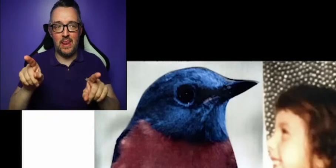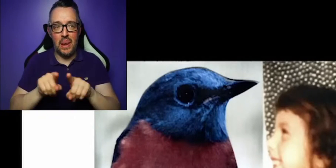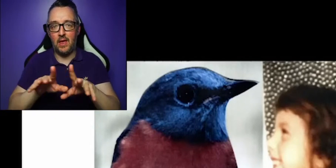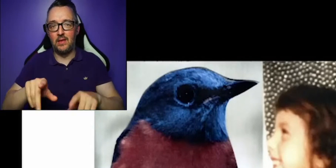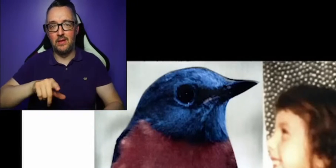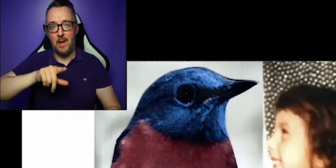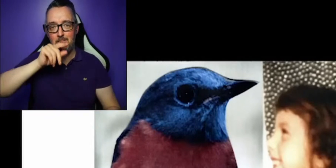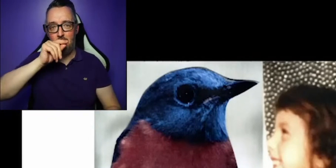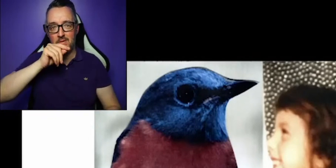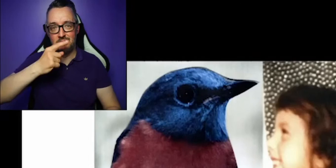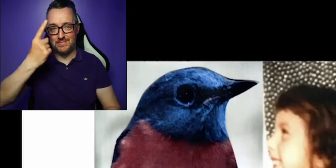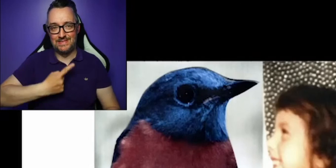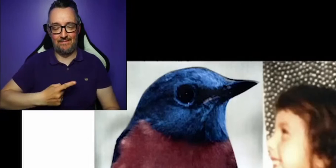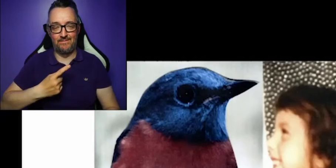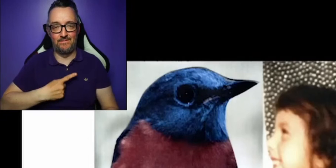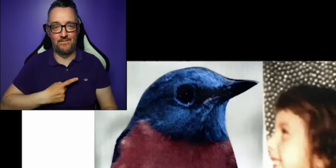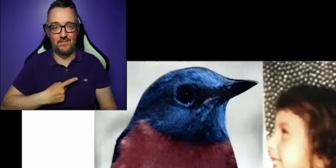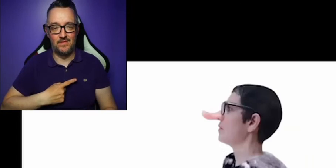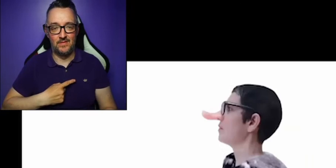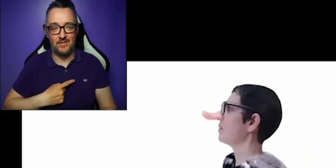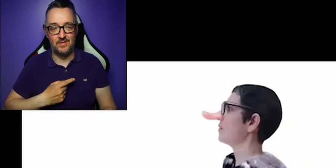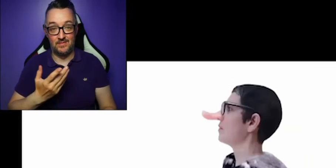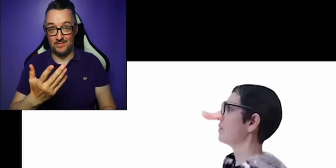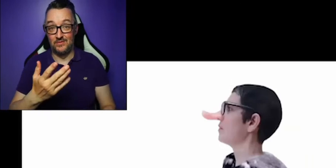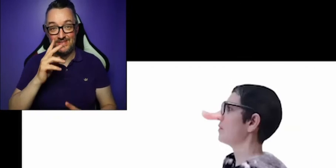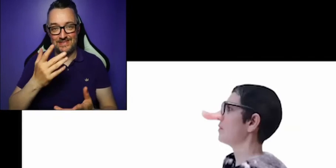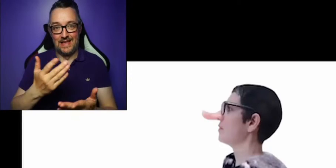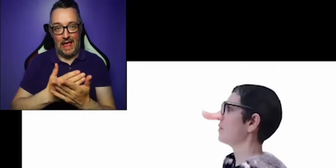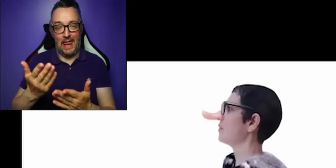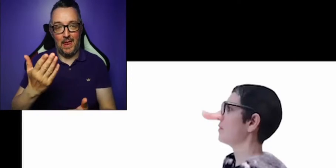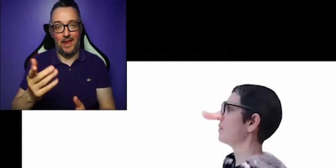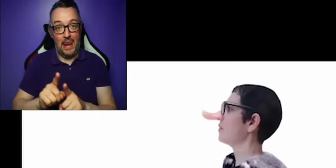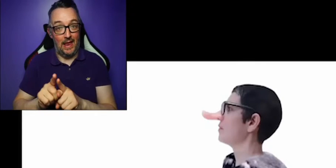And this was sort of like, see that more clearly